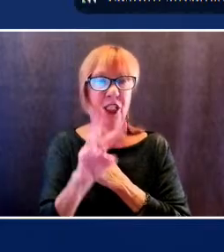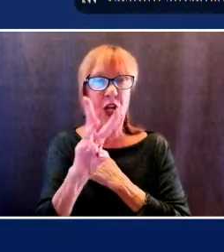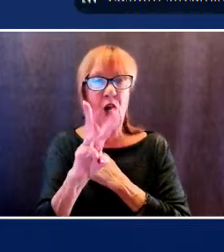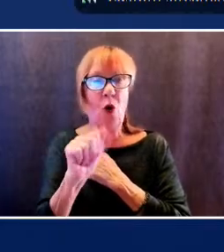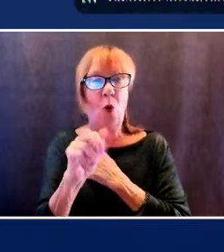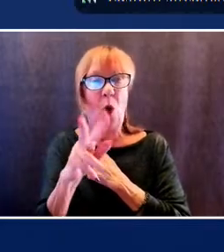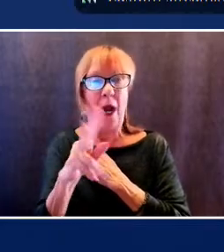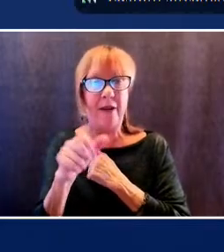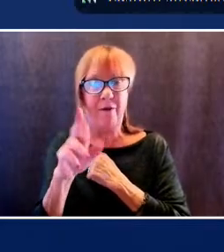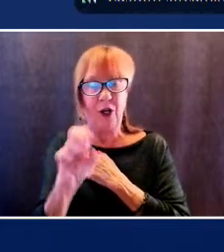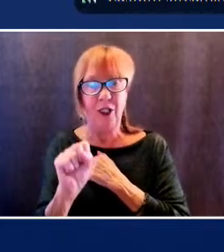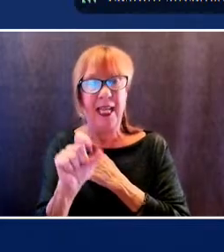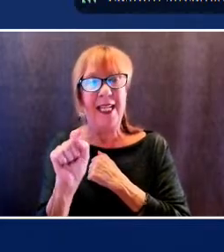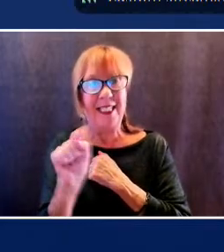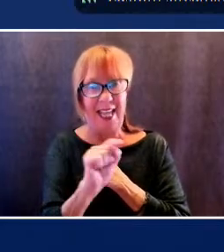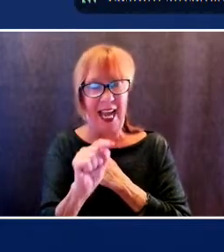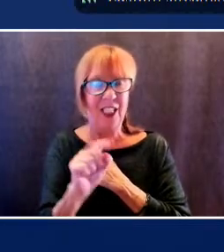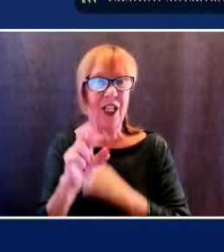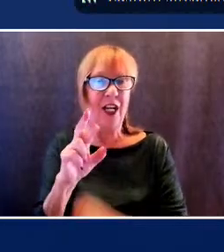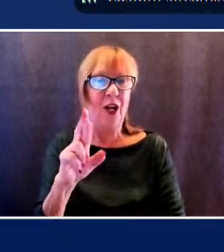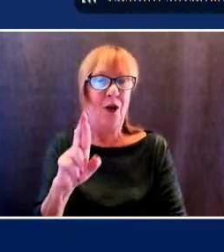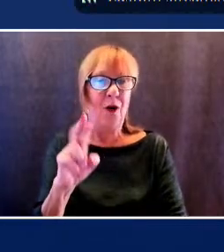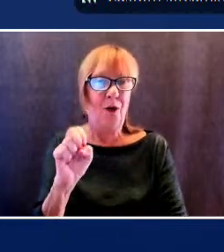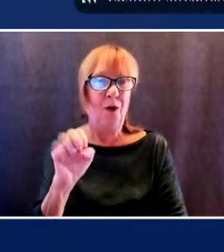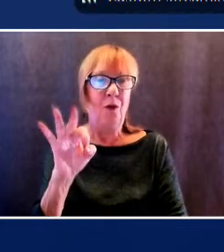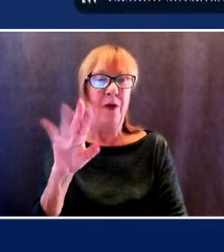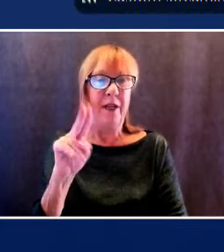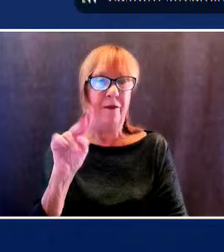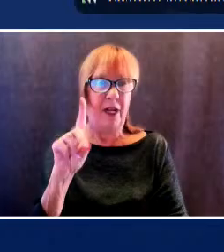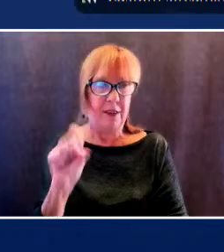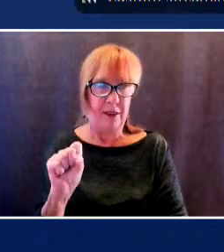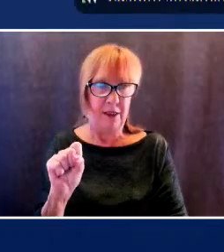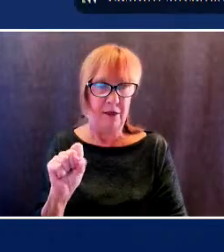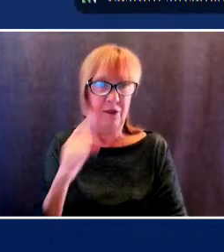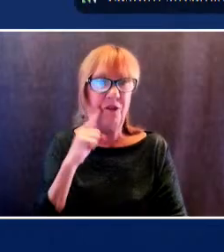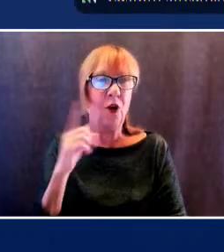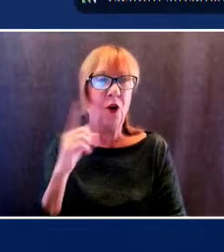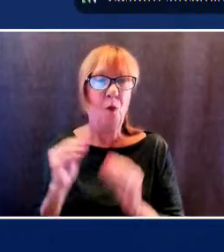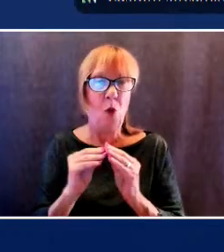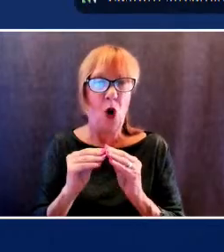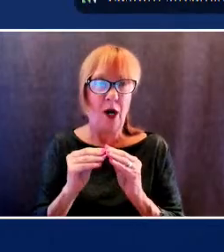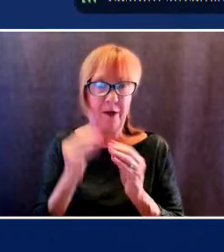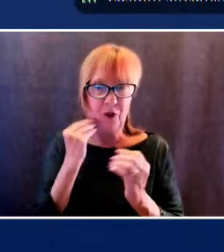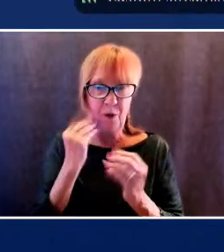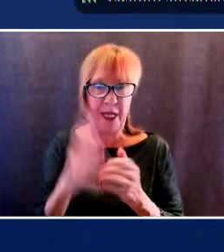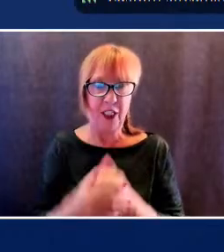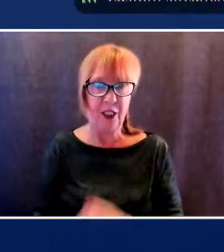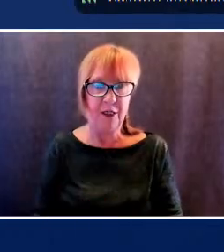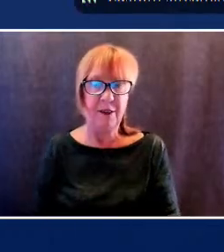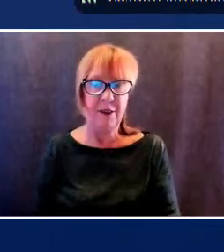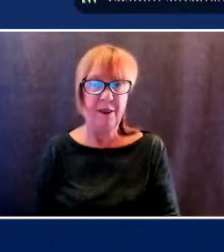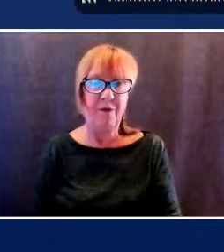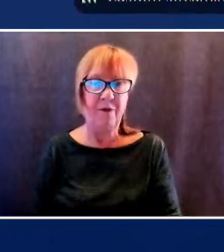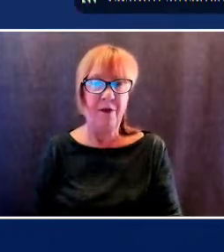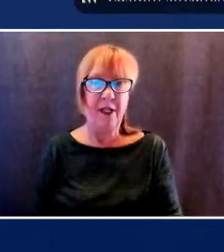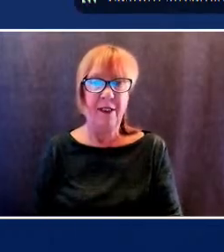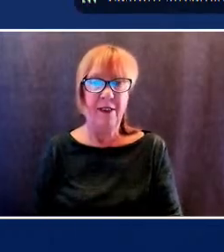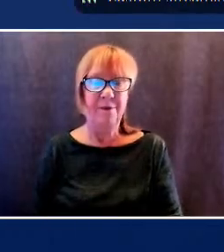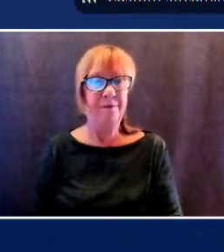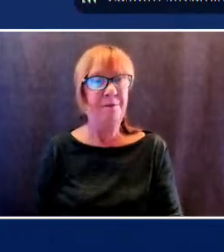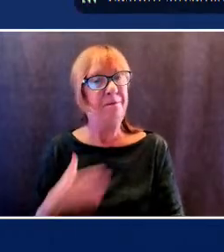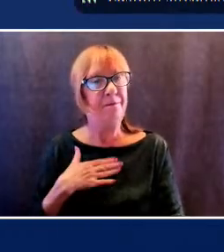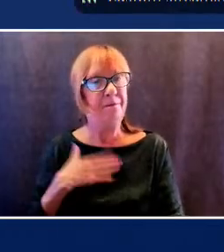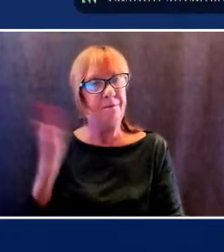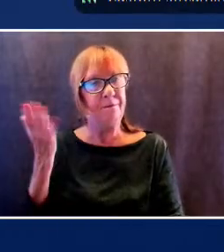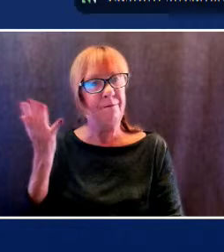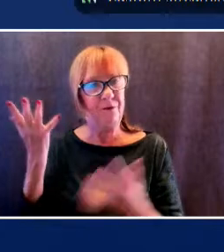recovery.lacounty.gov/fee-waivers-and refunds for more information. And if you can go to the last slide, please. That concludes my